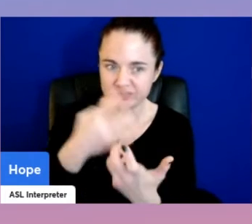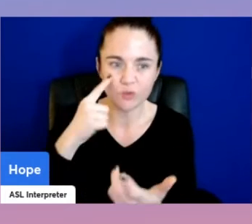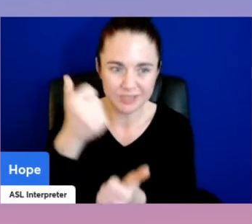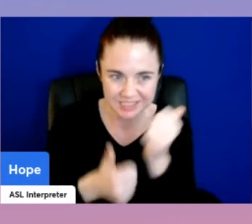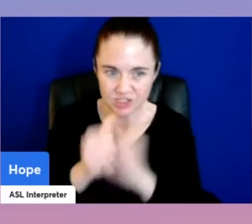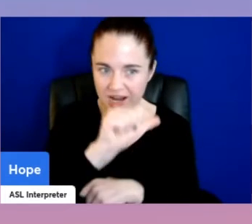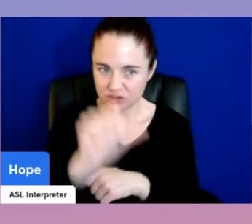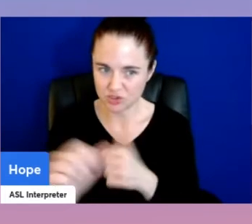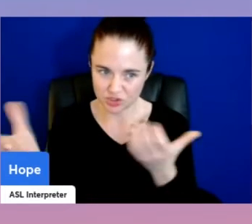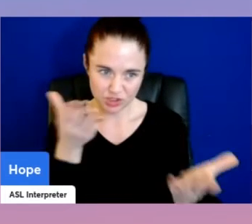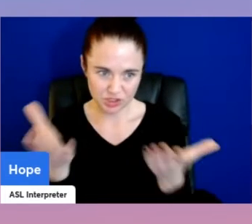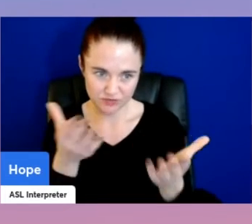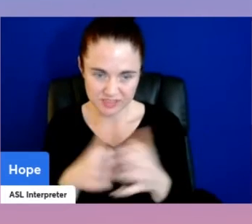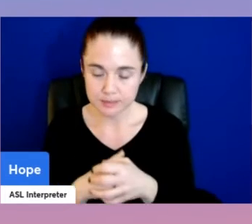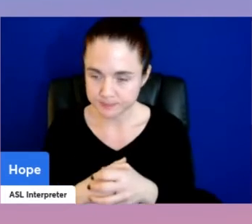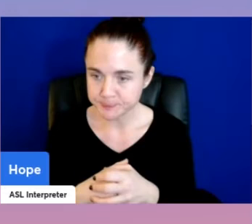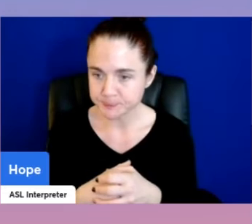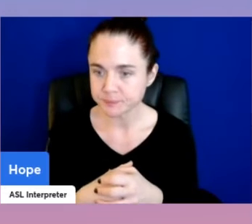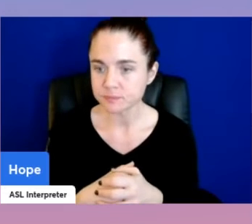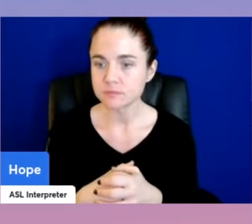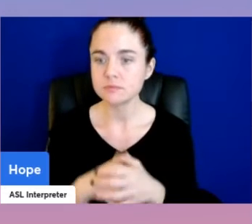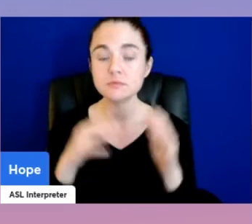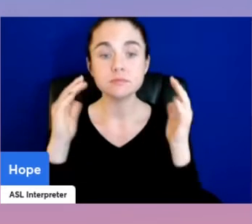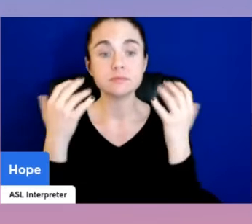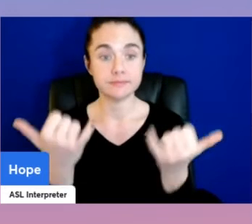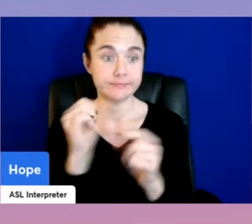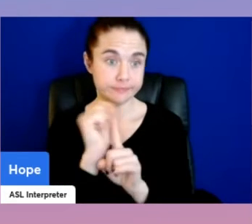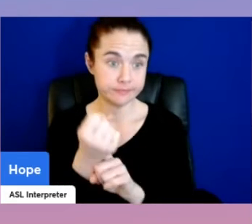for. In this case,